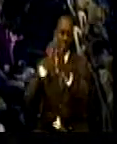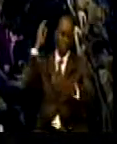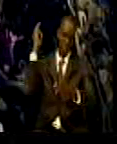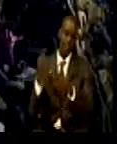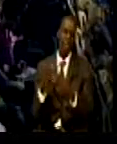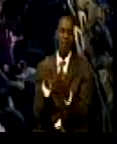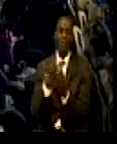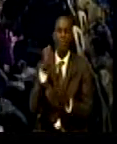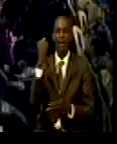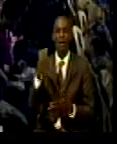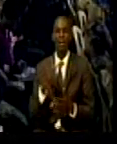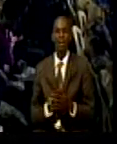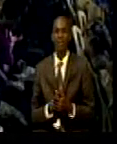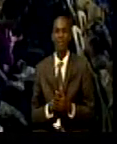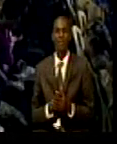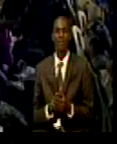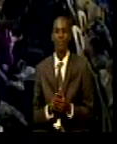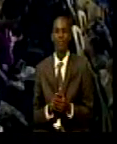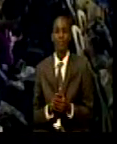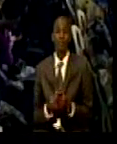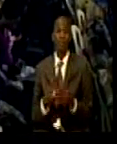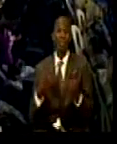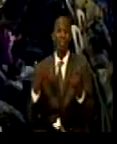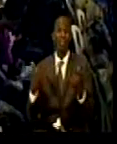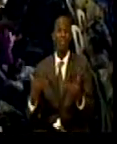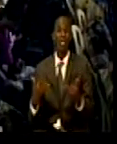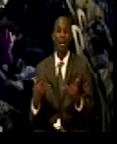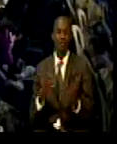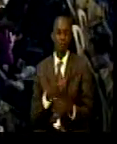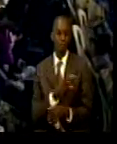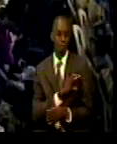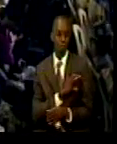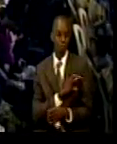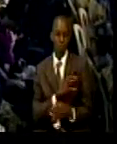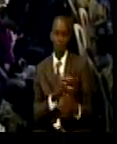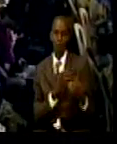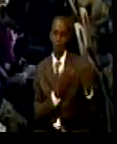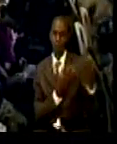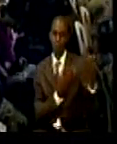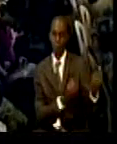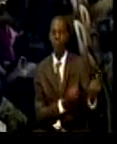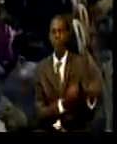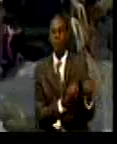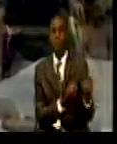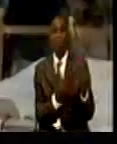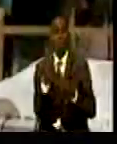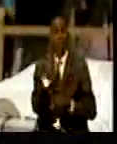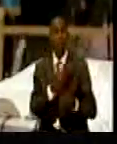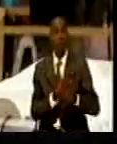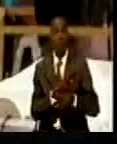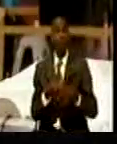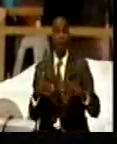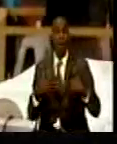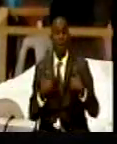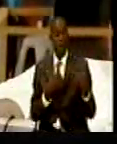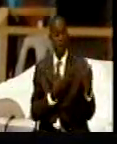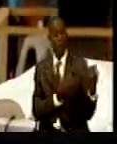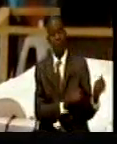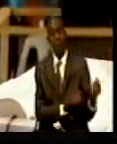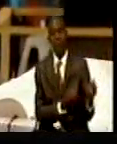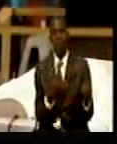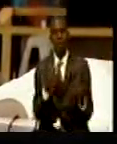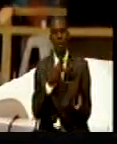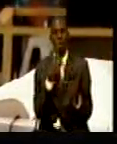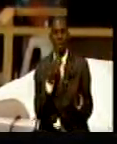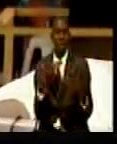name. Now, courageously. You know, people who don't have courage, they're afraid. They cannot